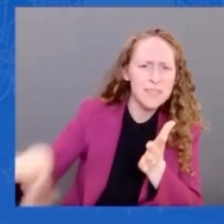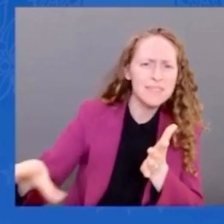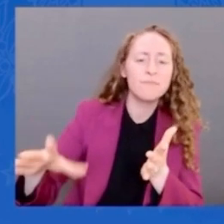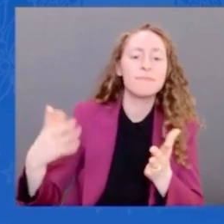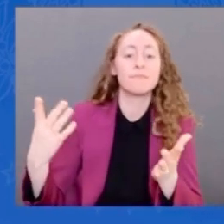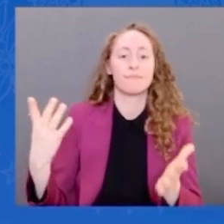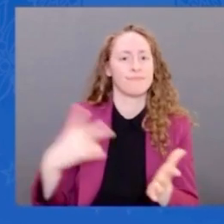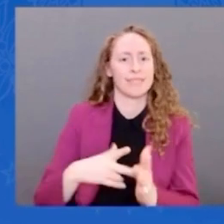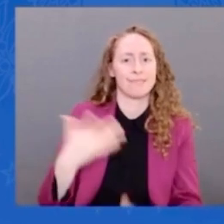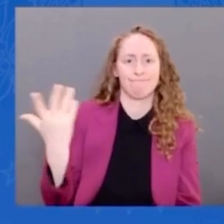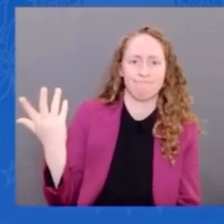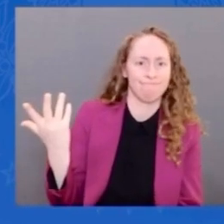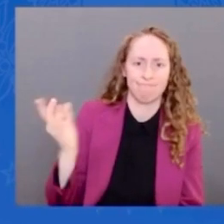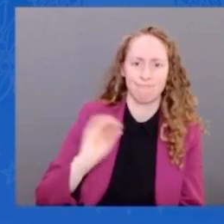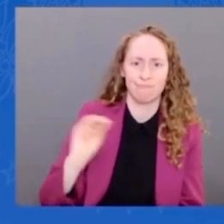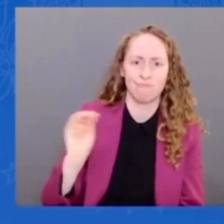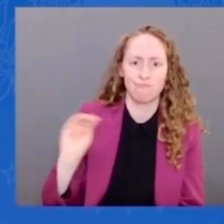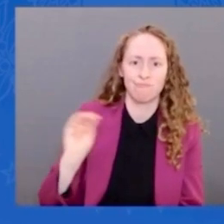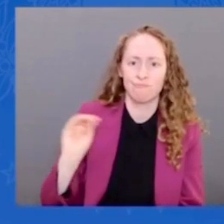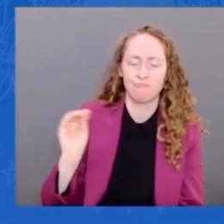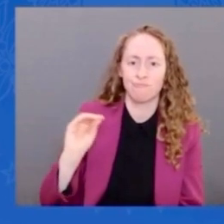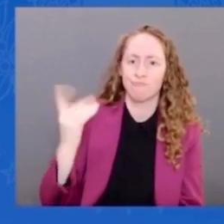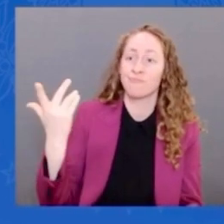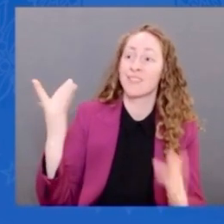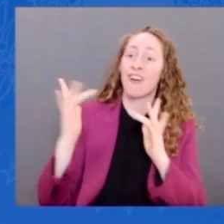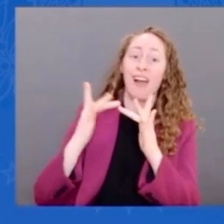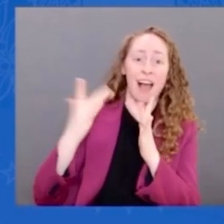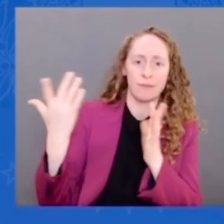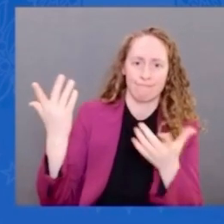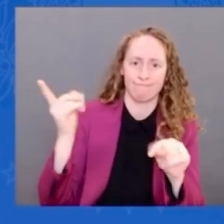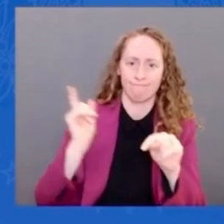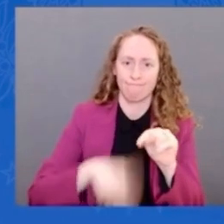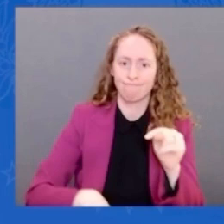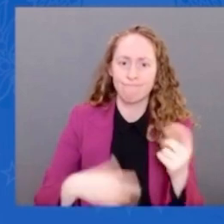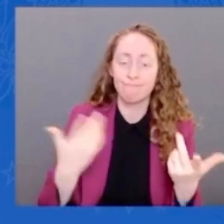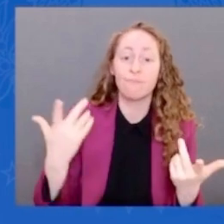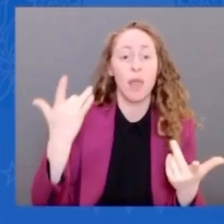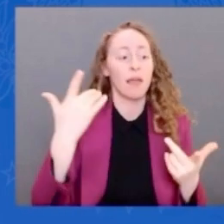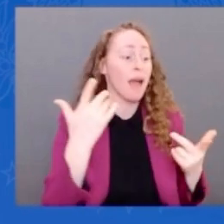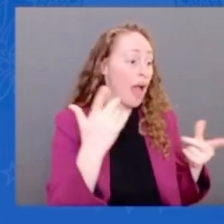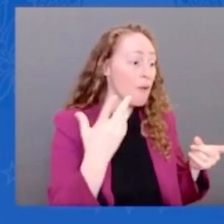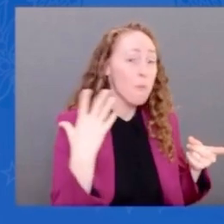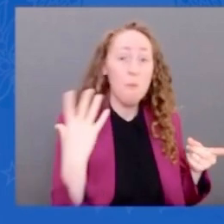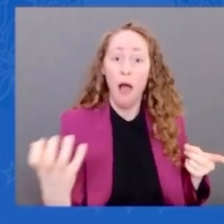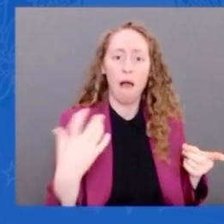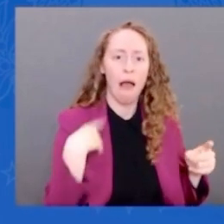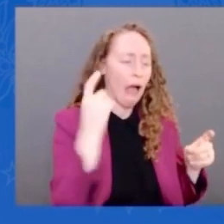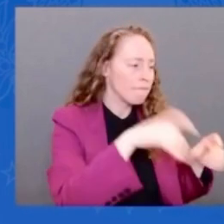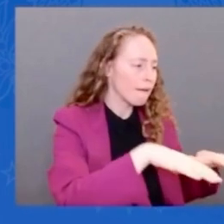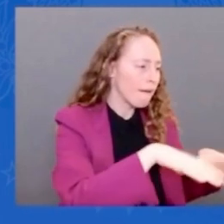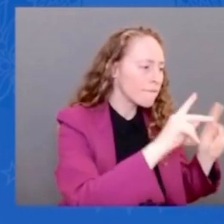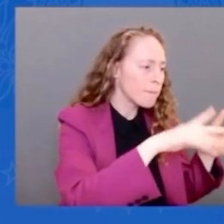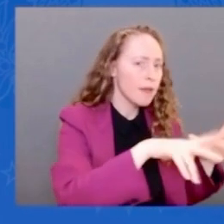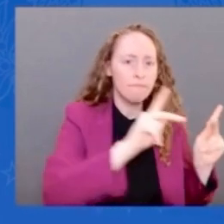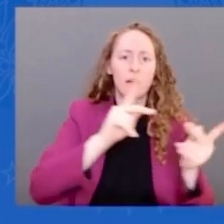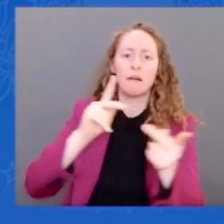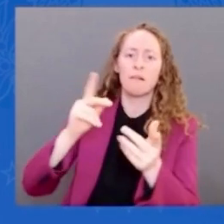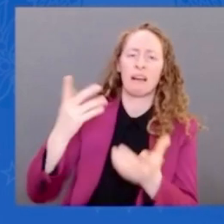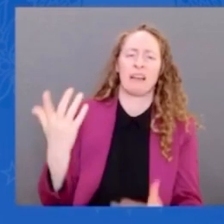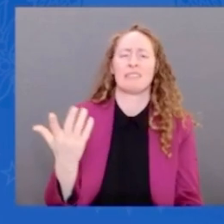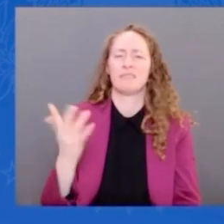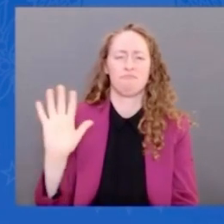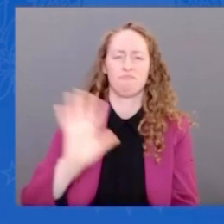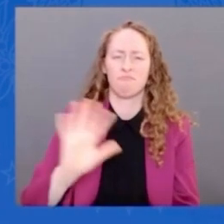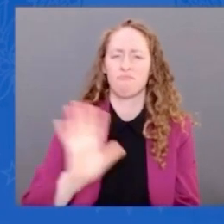in order to make it work. That's why in November, when we passed the bipartisan infrastructure bill, we also created something called the